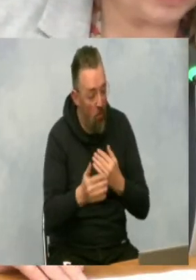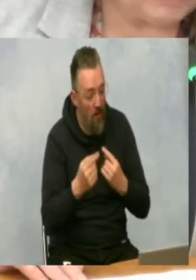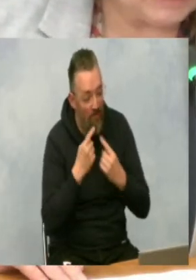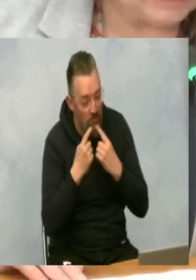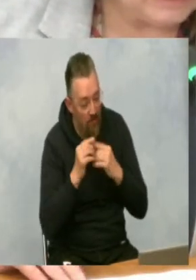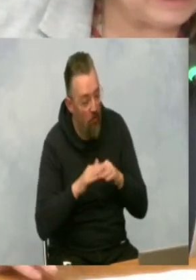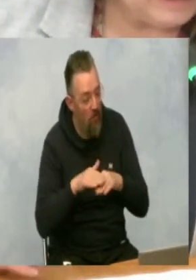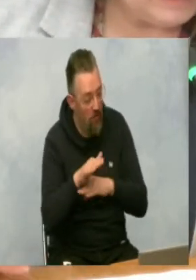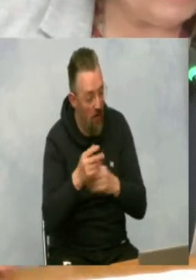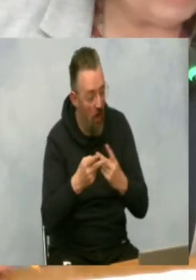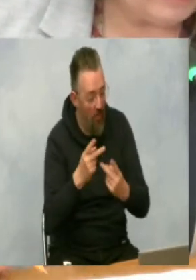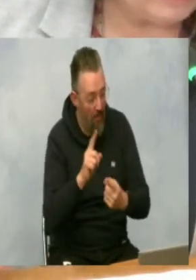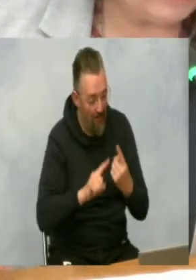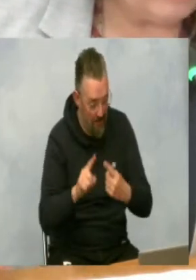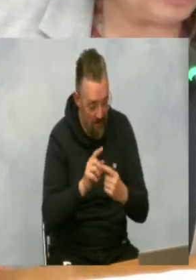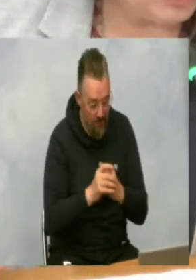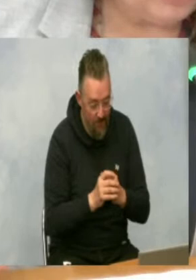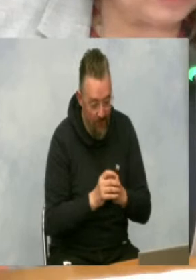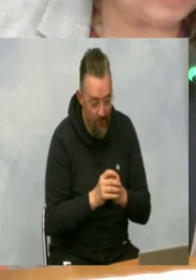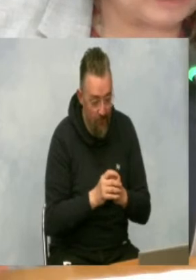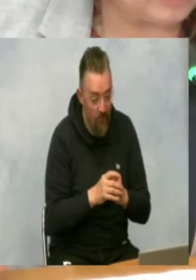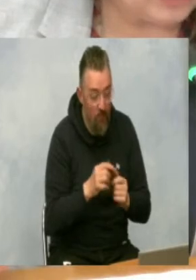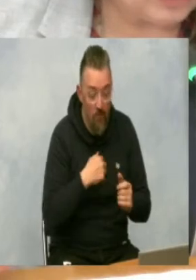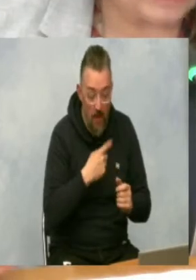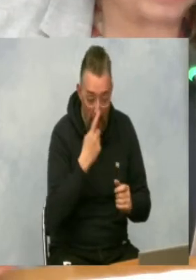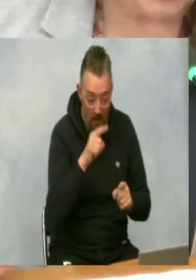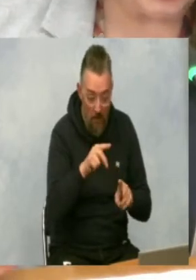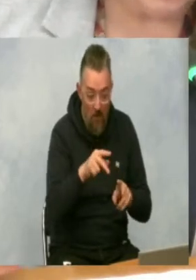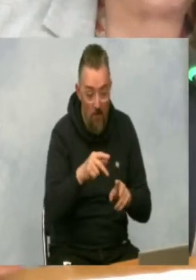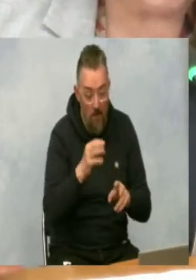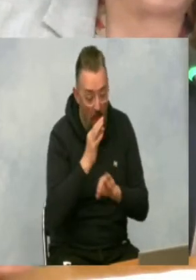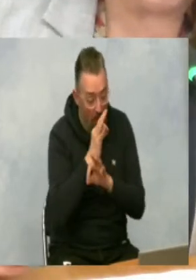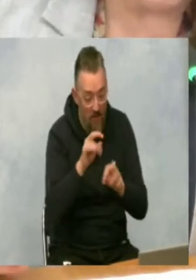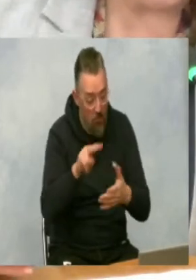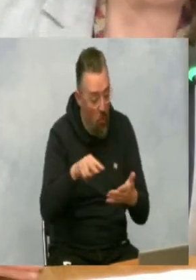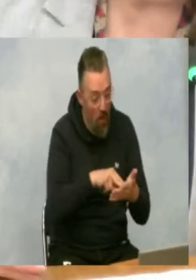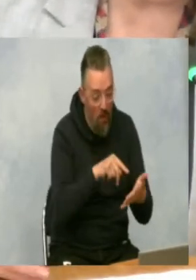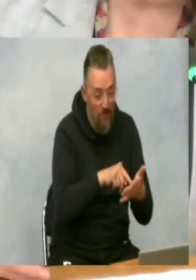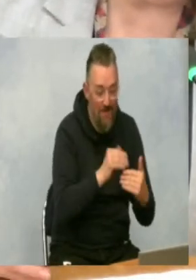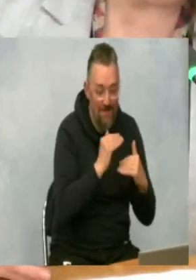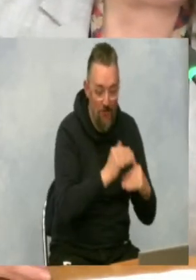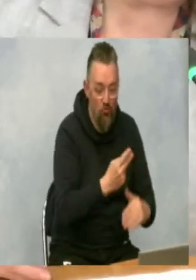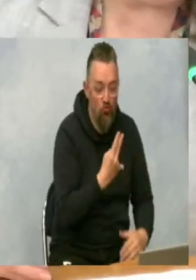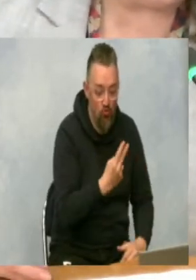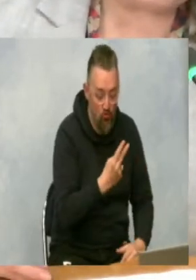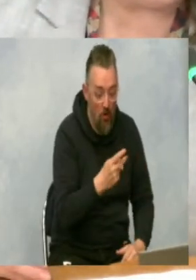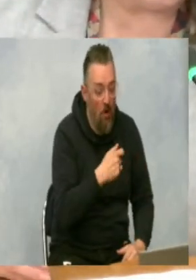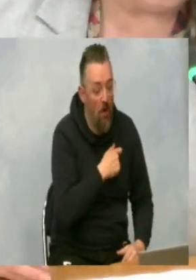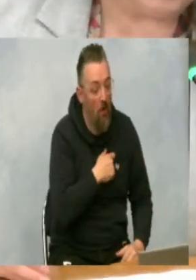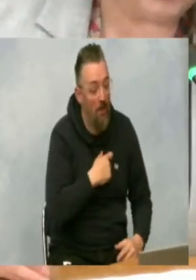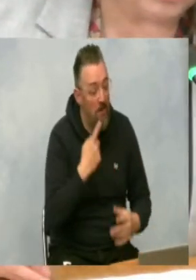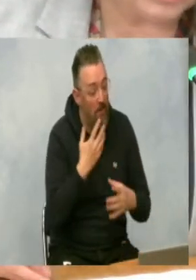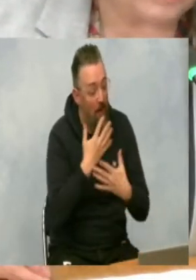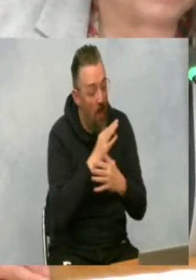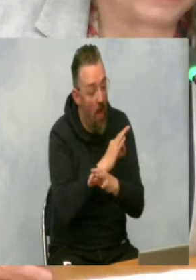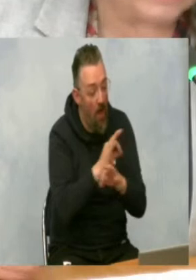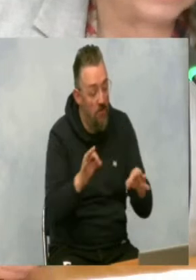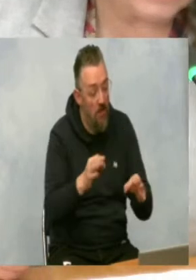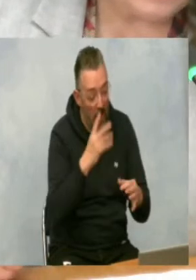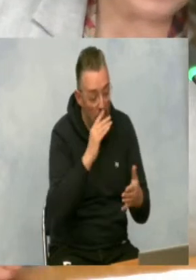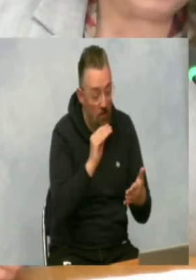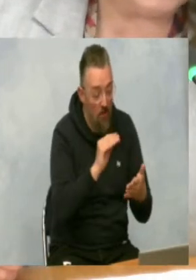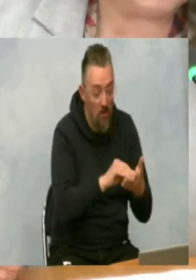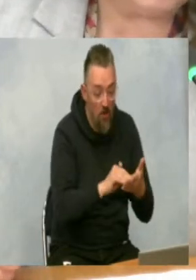future meetings. Again, if I could refer you back to section 2 of the report, committee is asked to note the